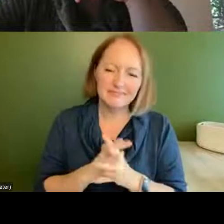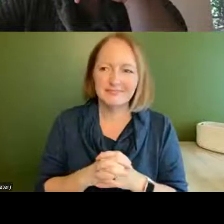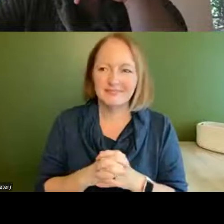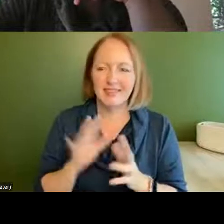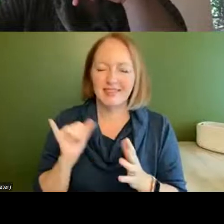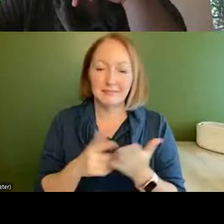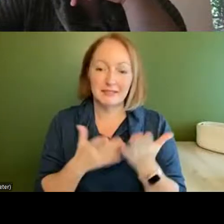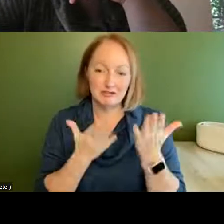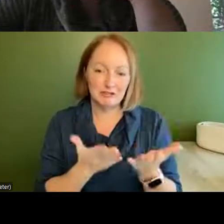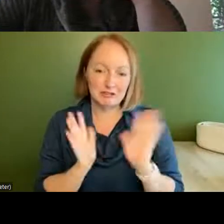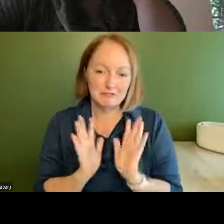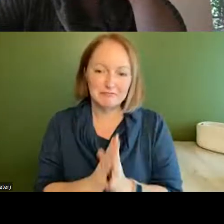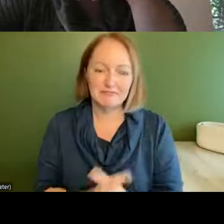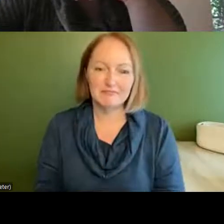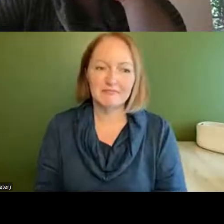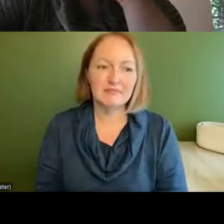I suggest.